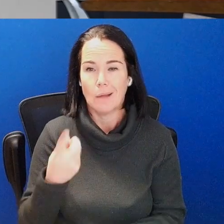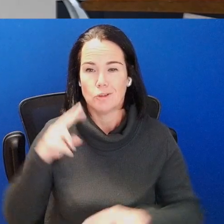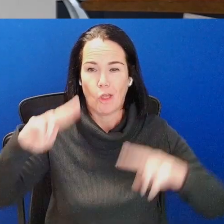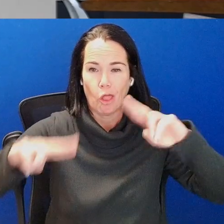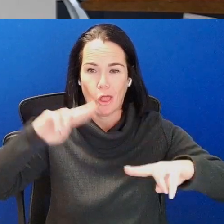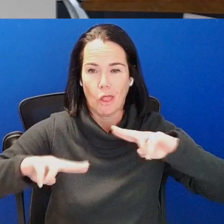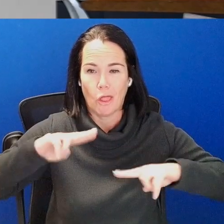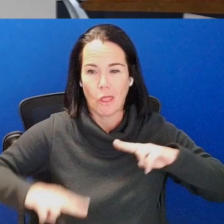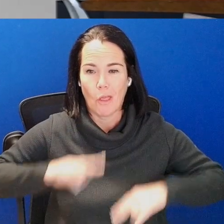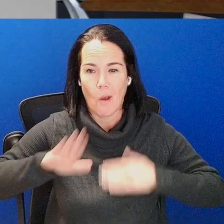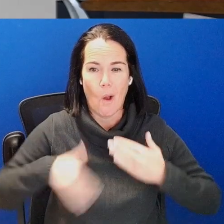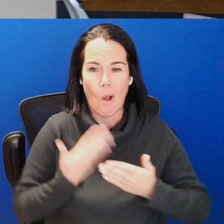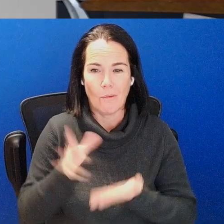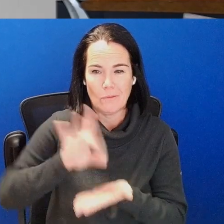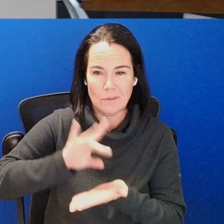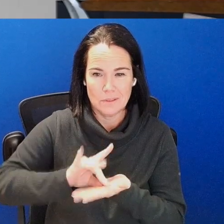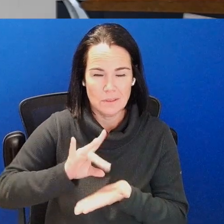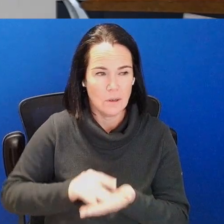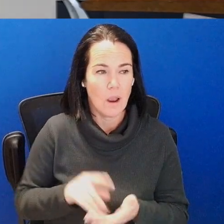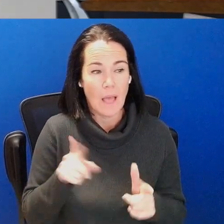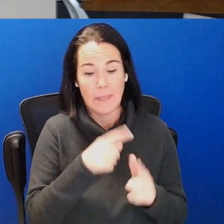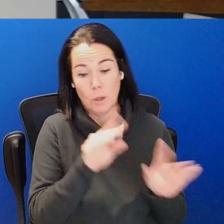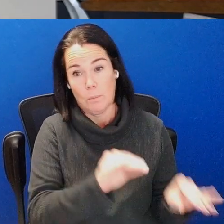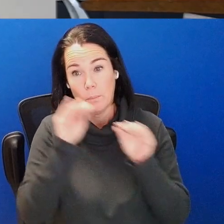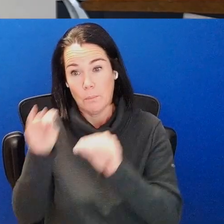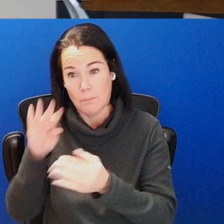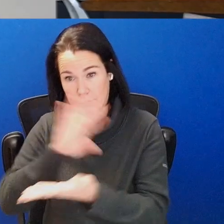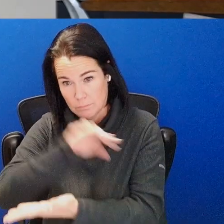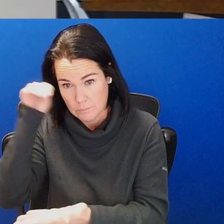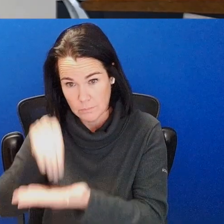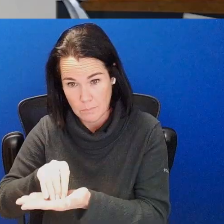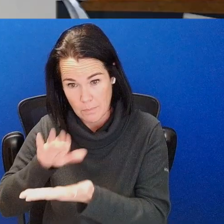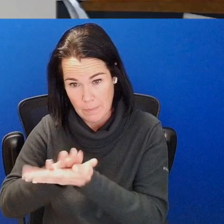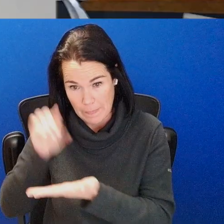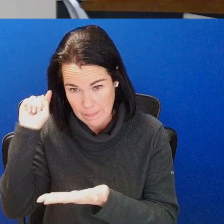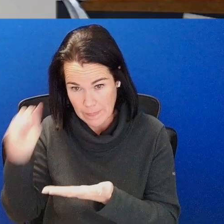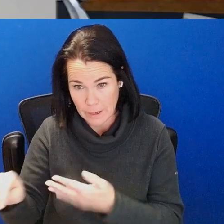Just laying down all the stickers. And then you are going to go right here.